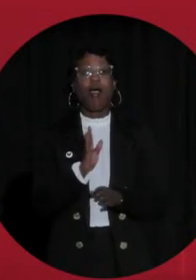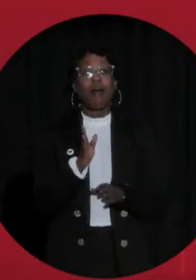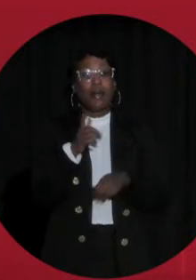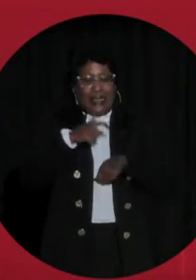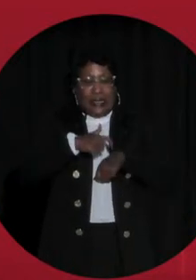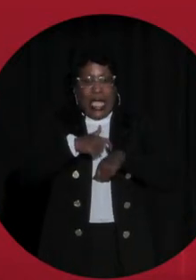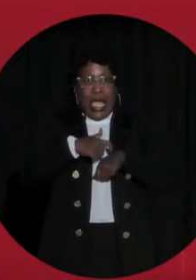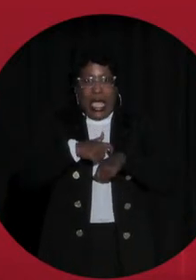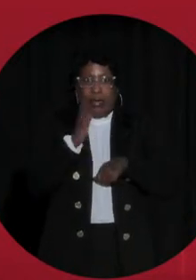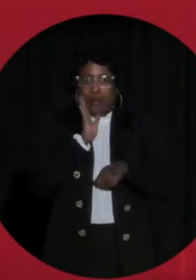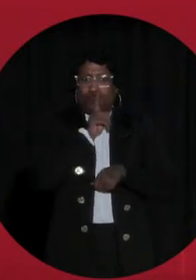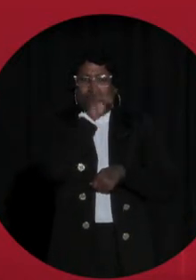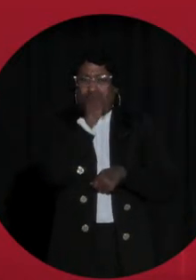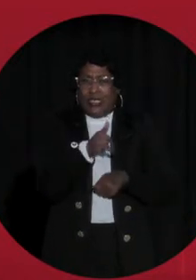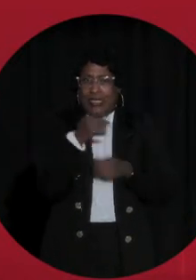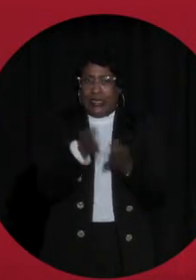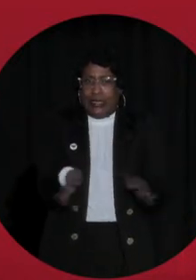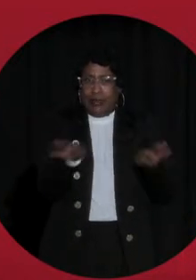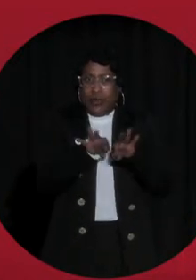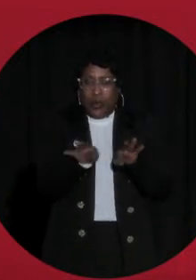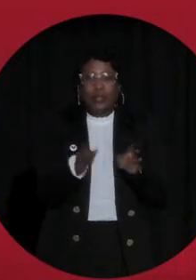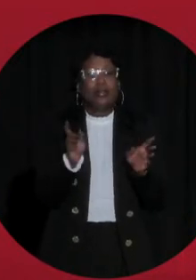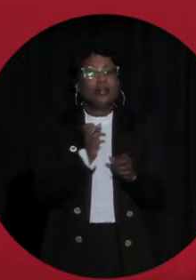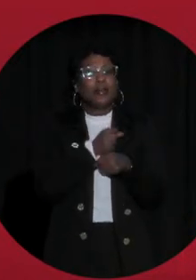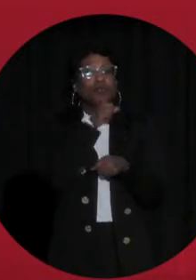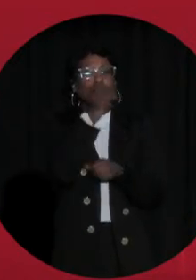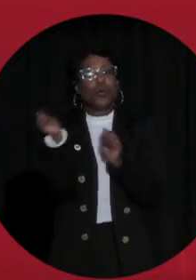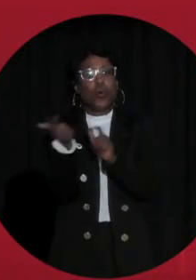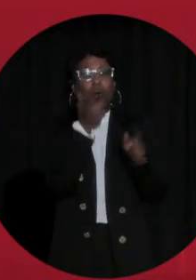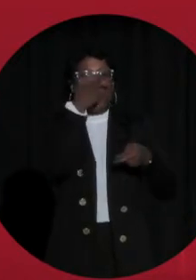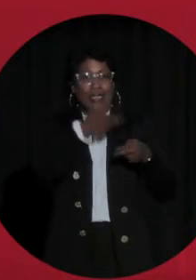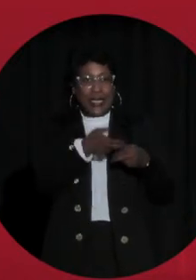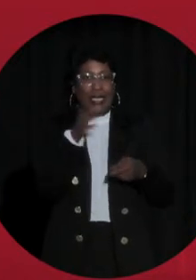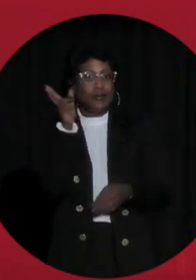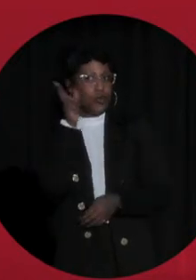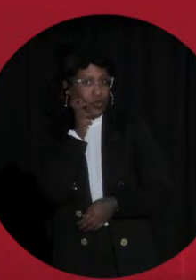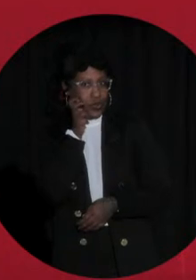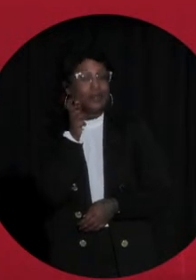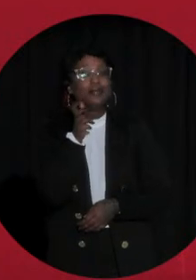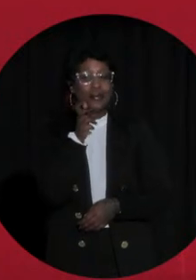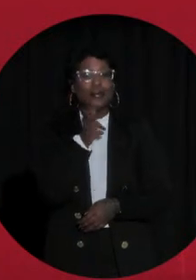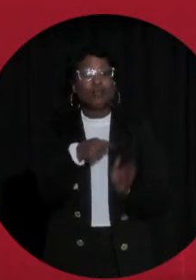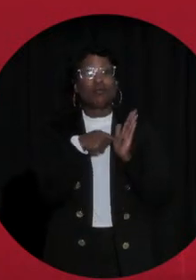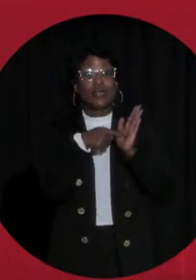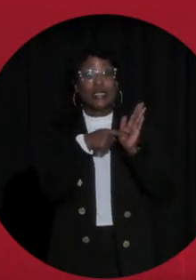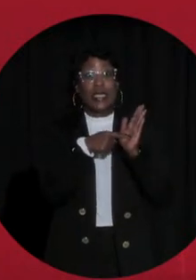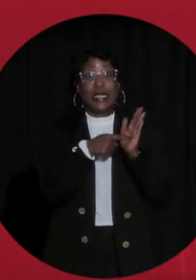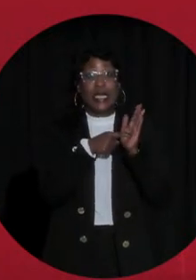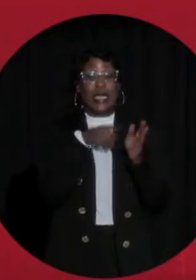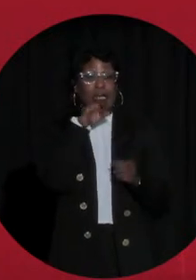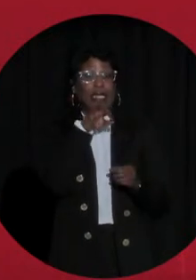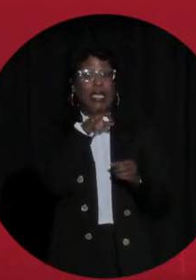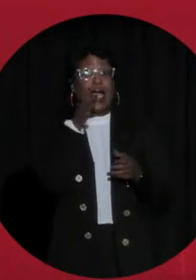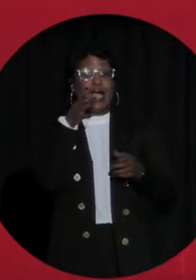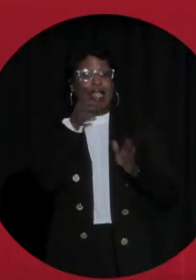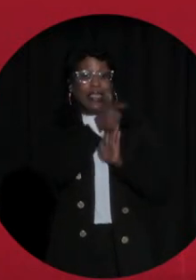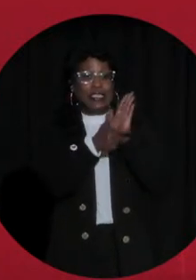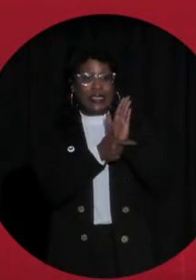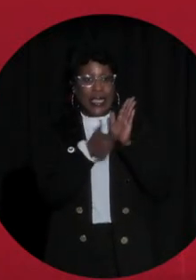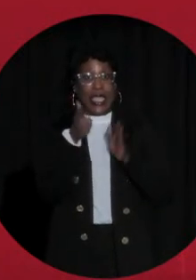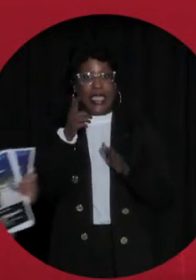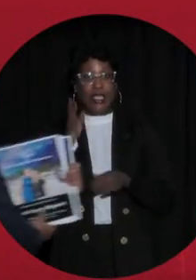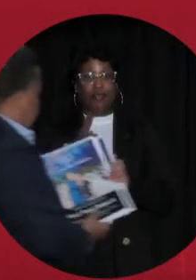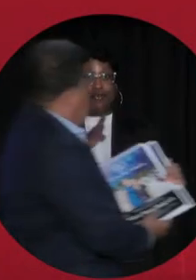heard. So, representing the legislative branch of Prince George's County government, the Prince George's County